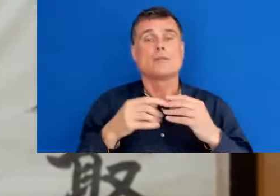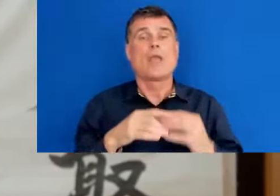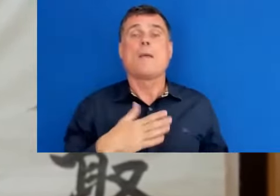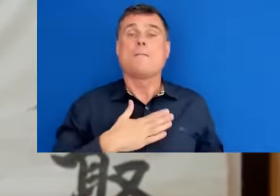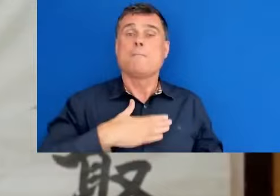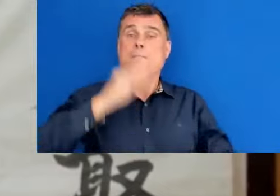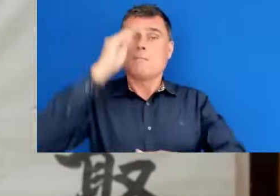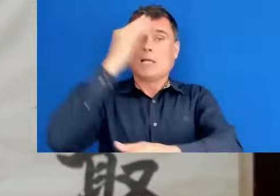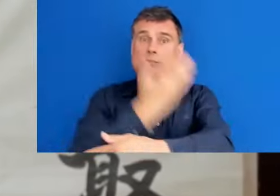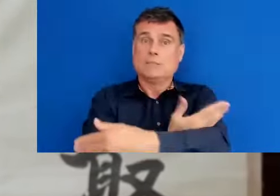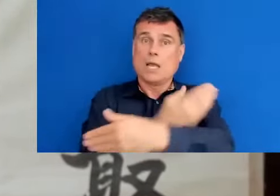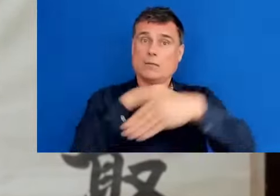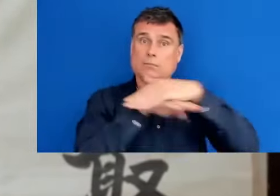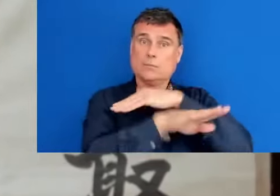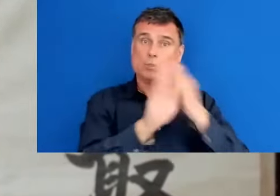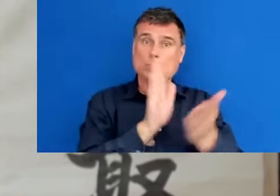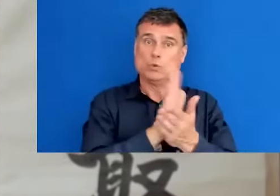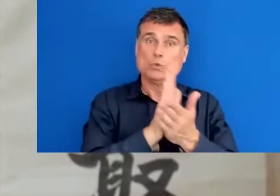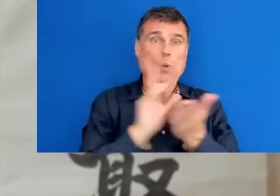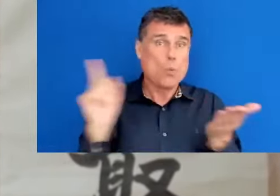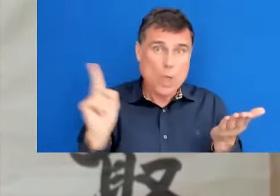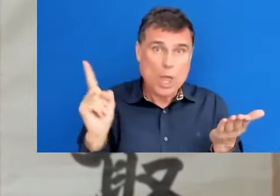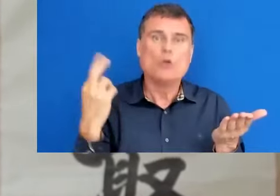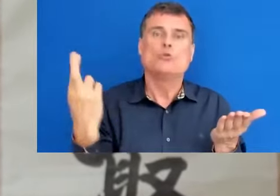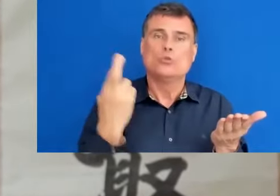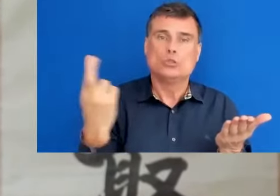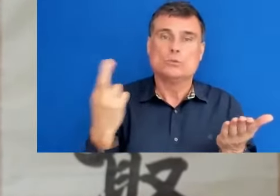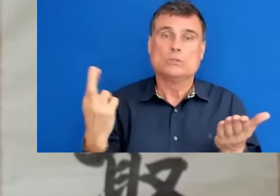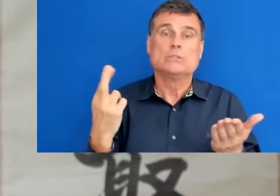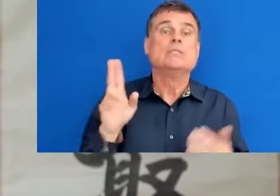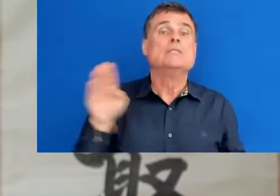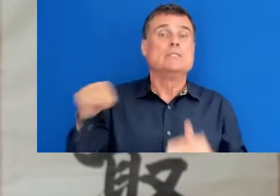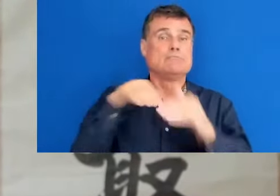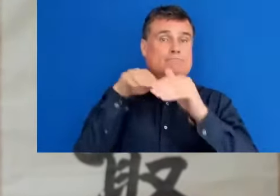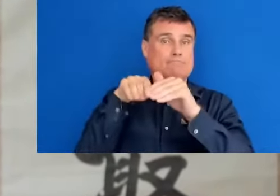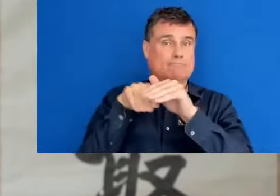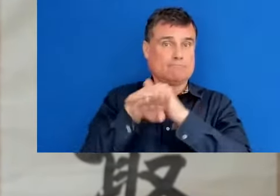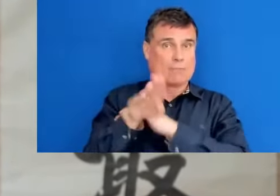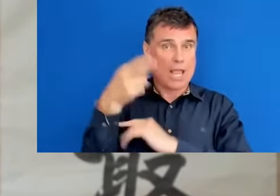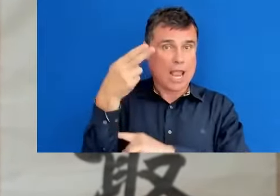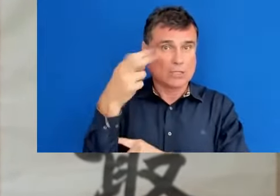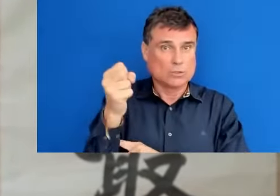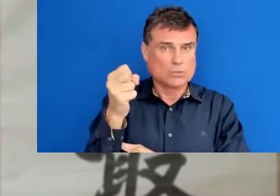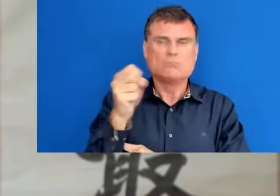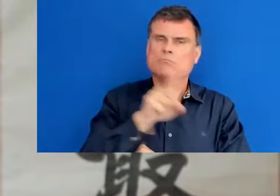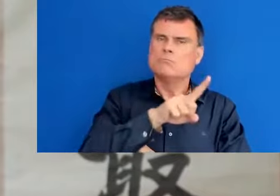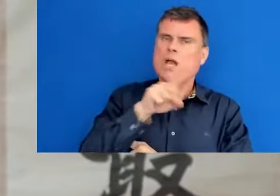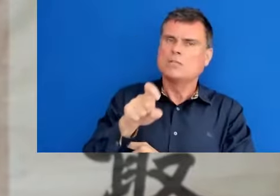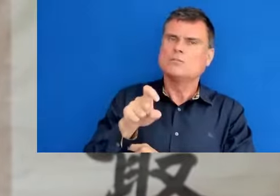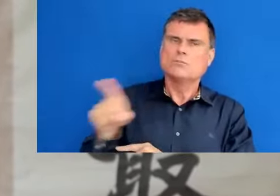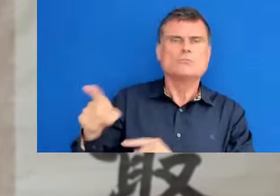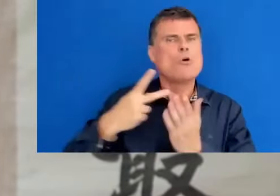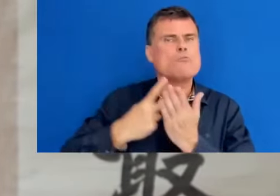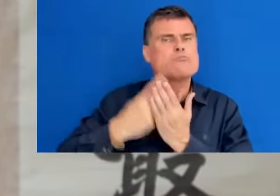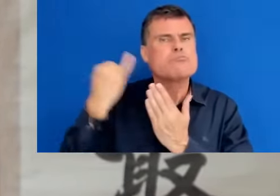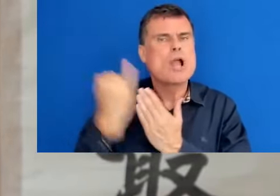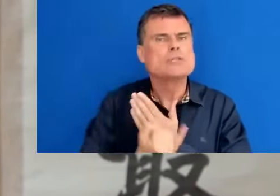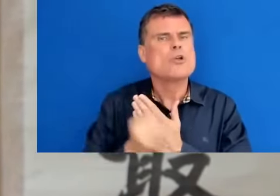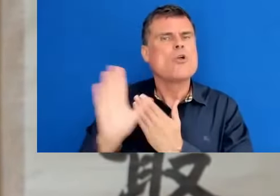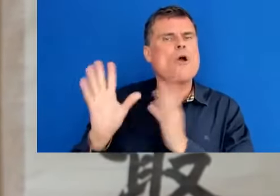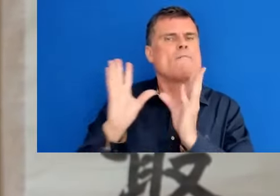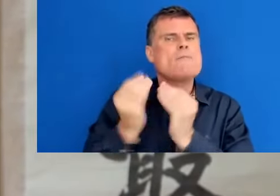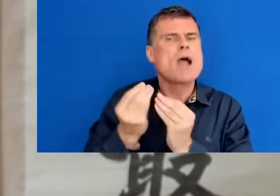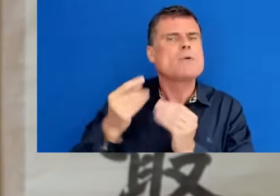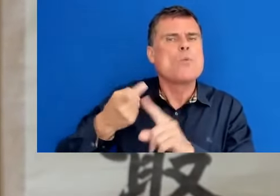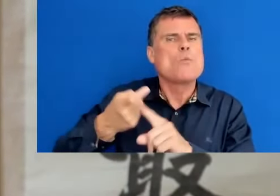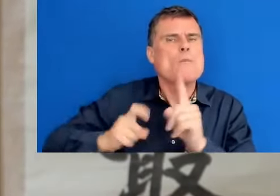in Richmond, and at the beginning of his high school year, he was asked to do a project of where did your family come from and when